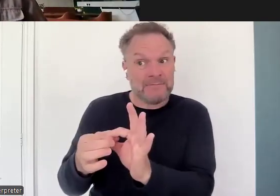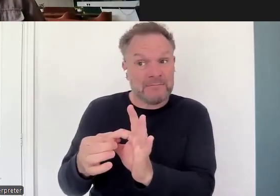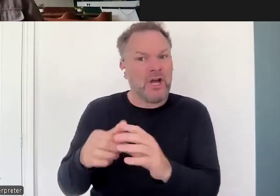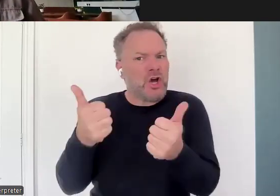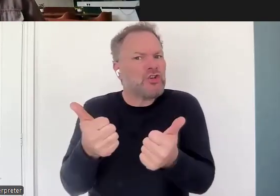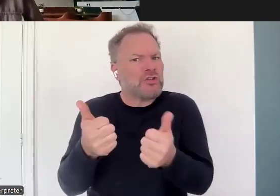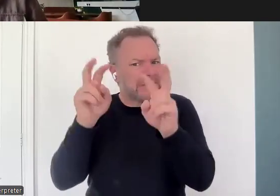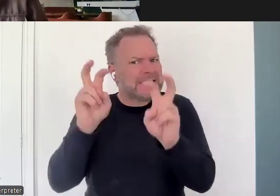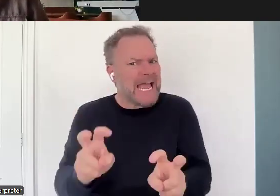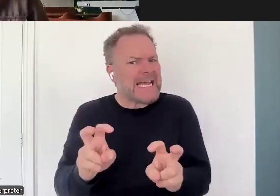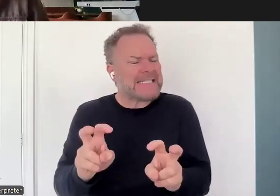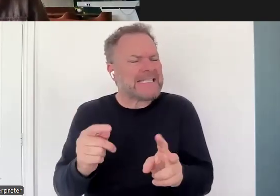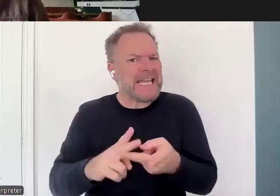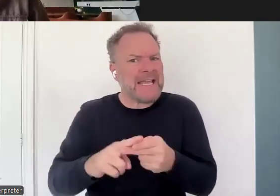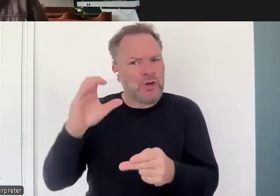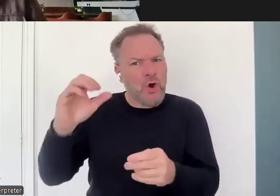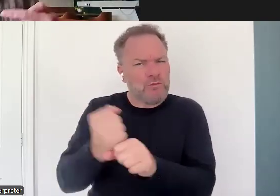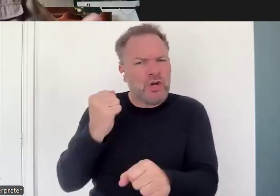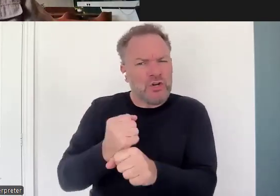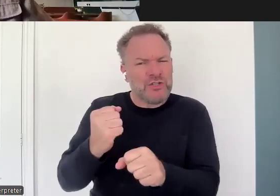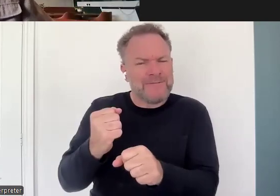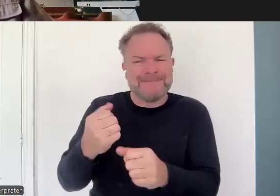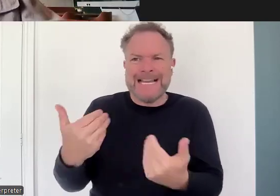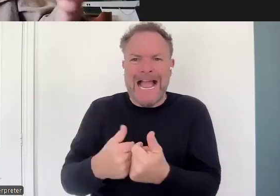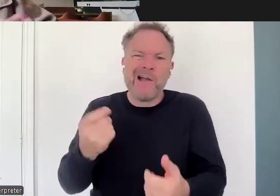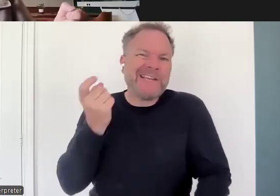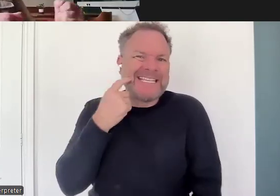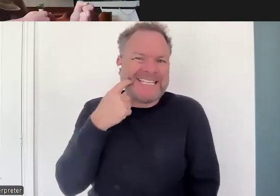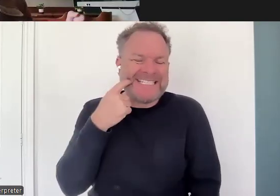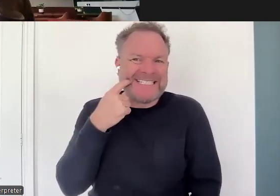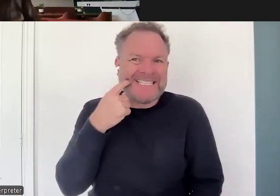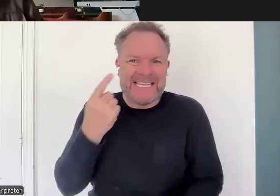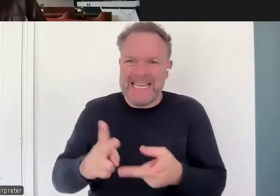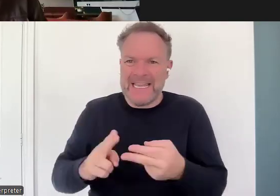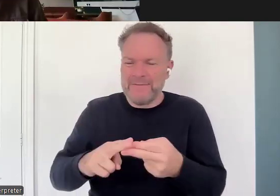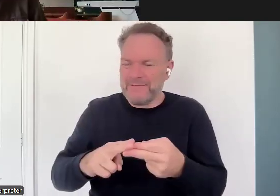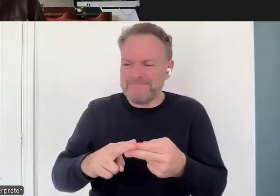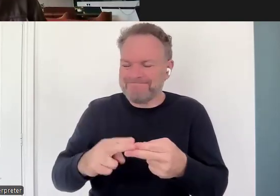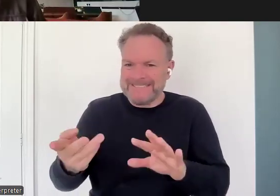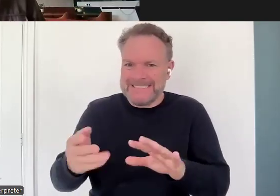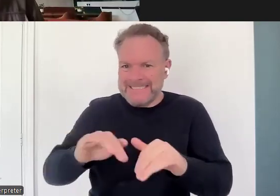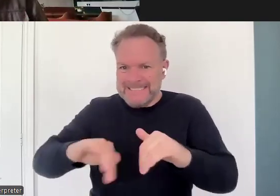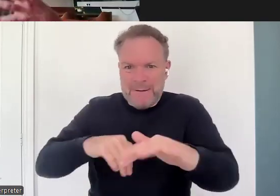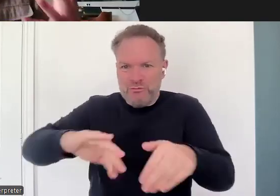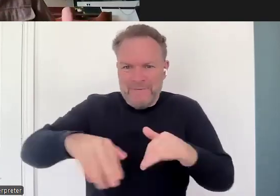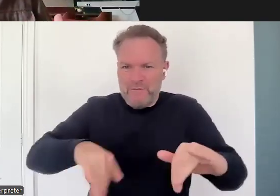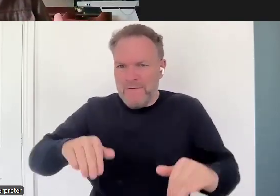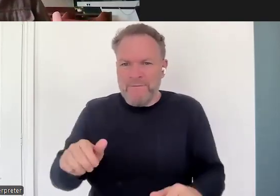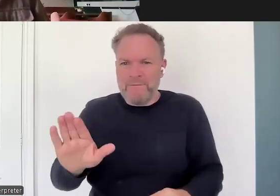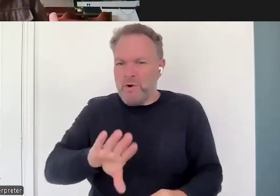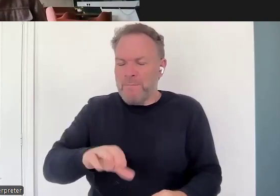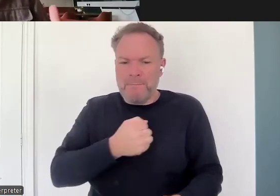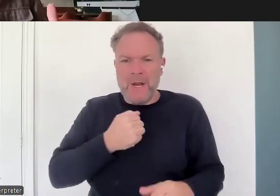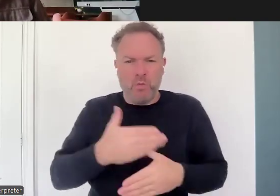our evaluation is truly co-productive is how easy it would be to untangle it all from everything else that you do. If it would be